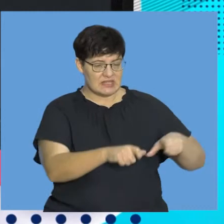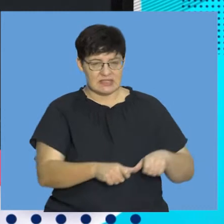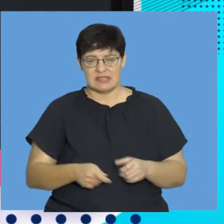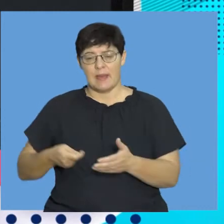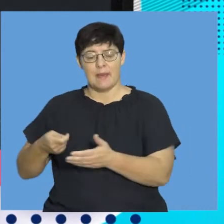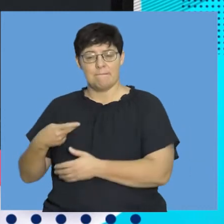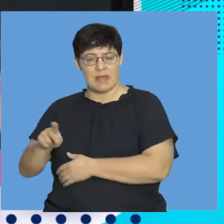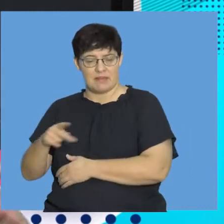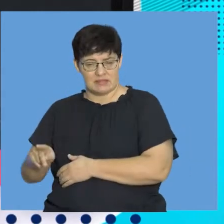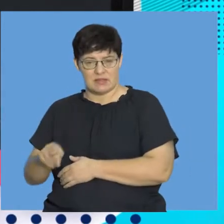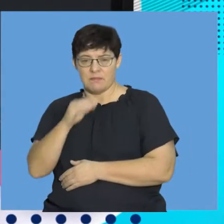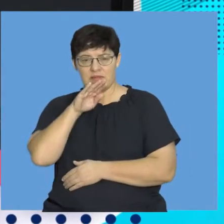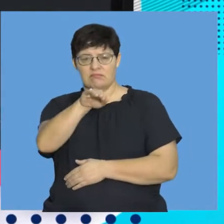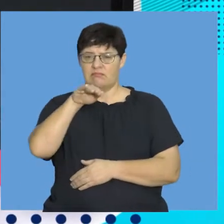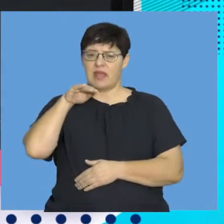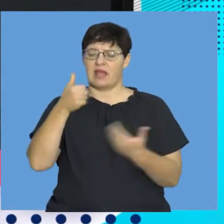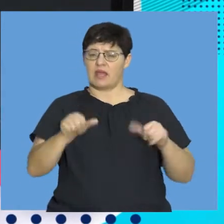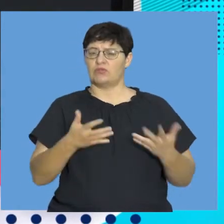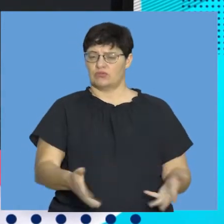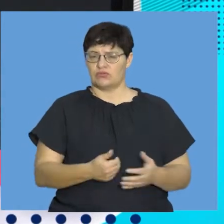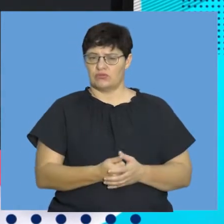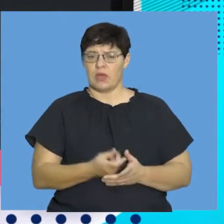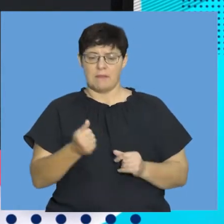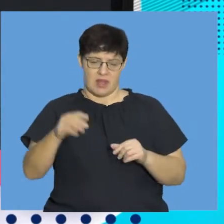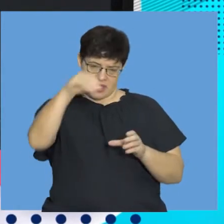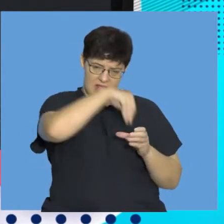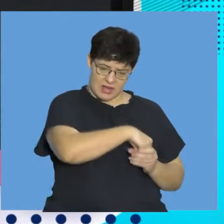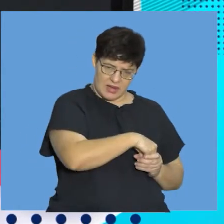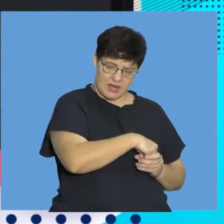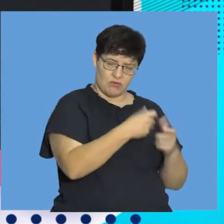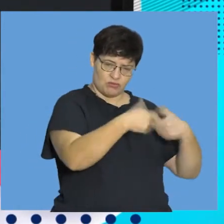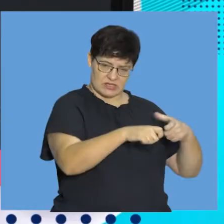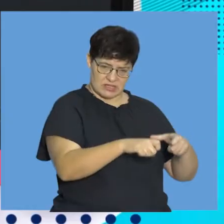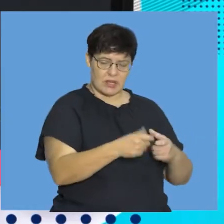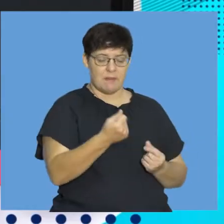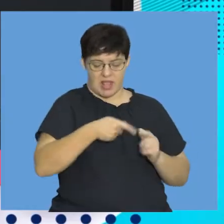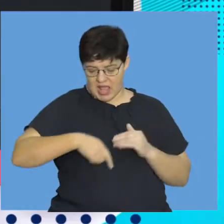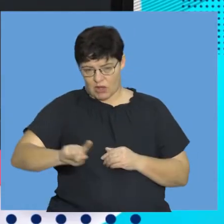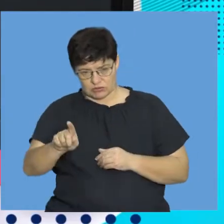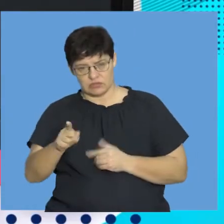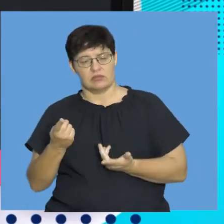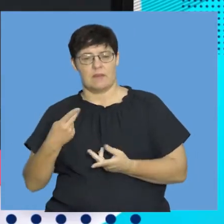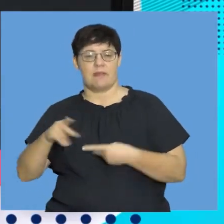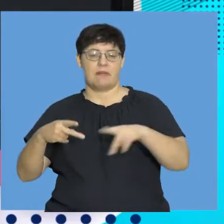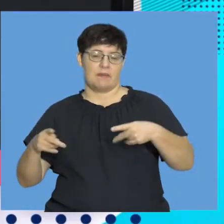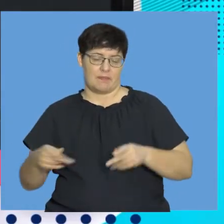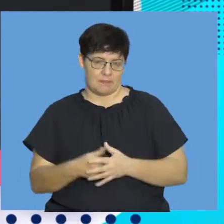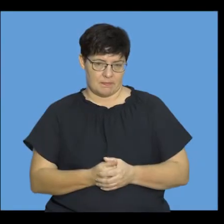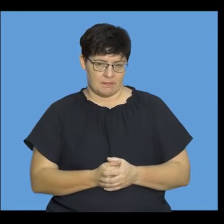it's basically your bank account. Money is flowing in, receipts, money is flowing out, your payments.